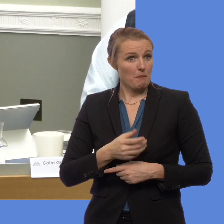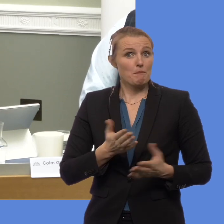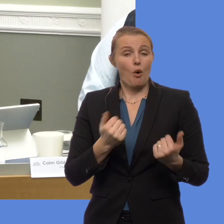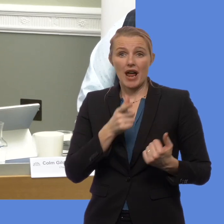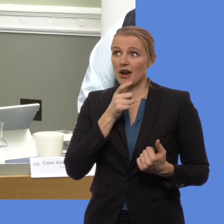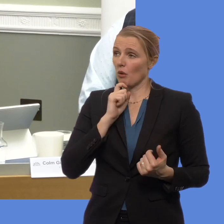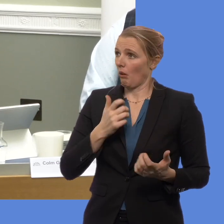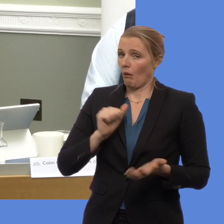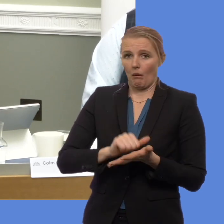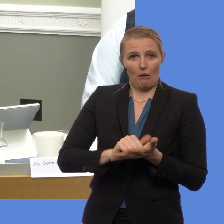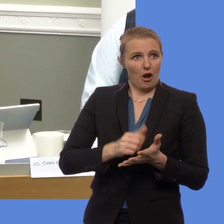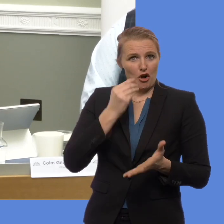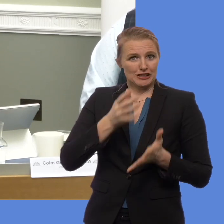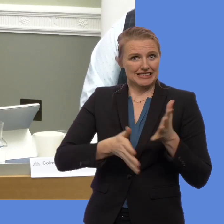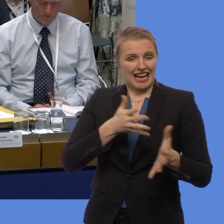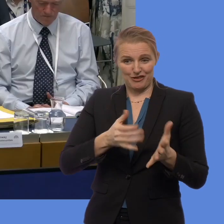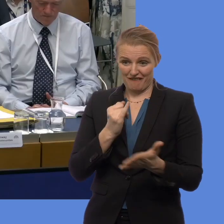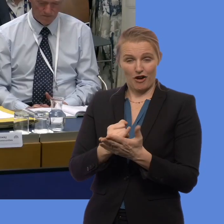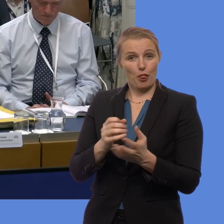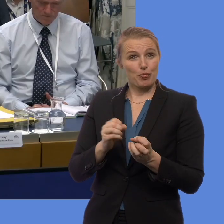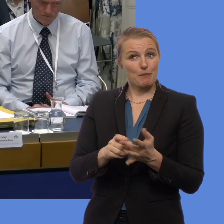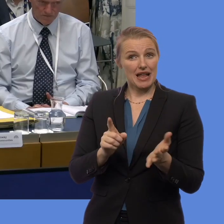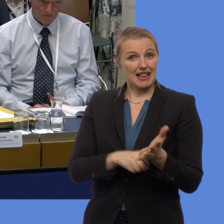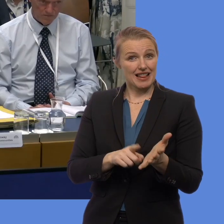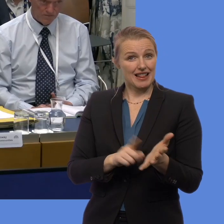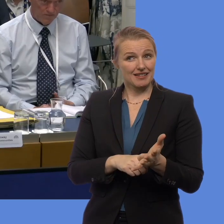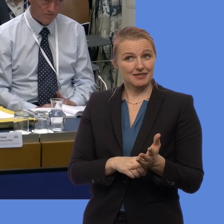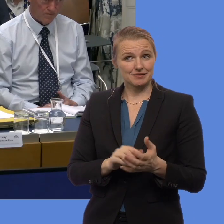of the bill? I think if we can make inroads in